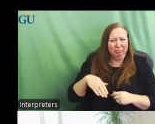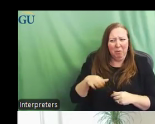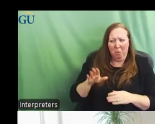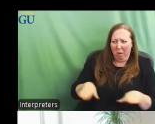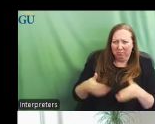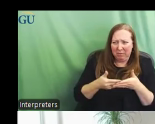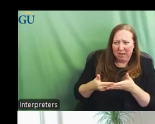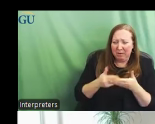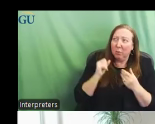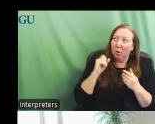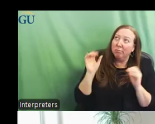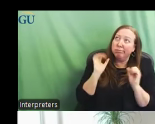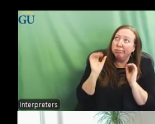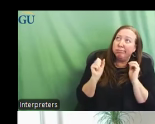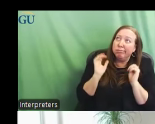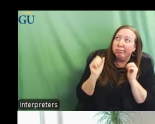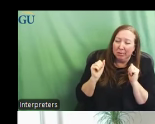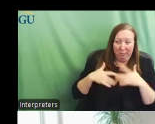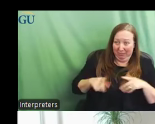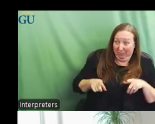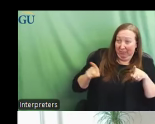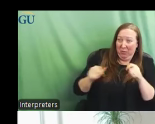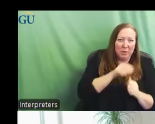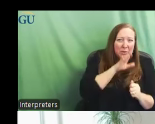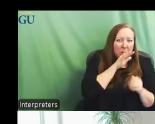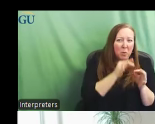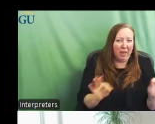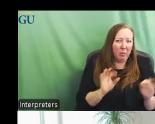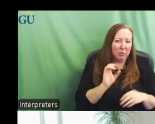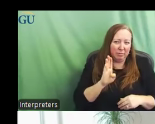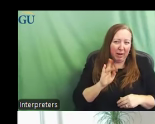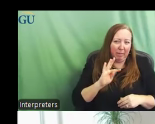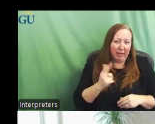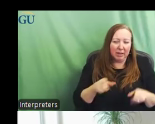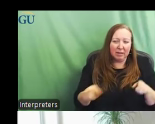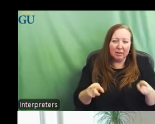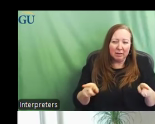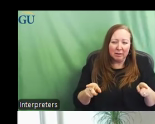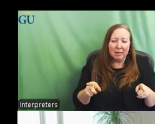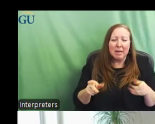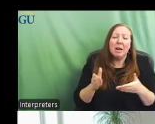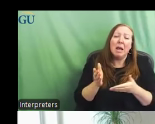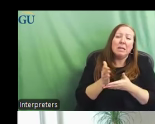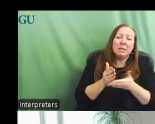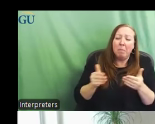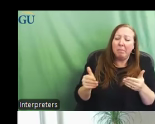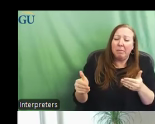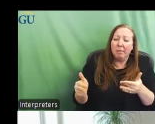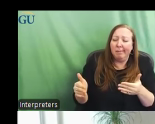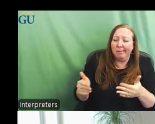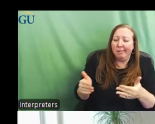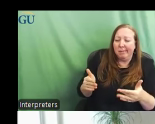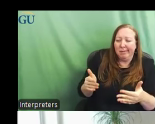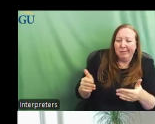similar trajectory to spoken languages. There may be some differences between the emergence of the first word.